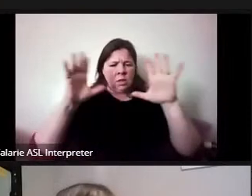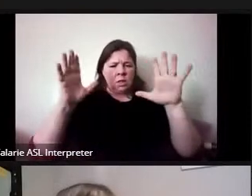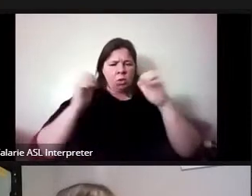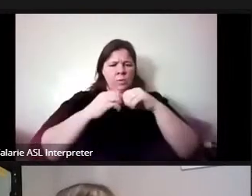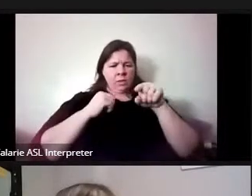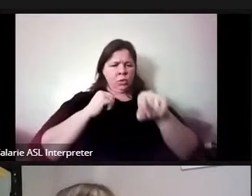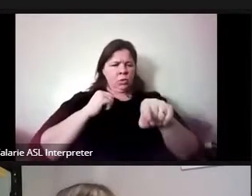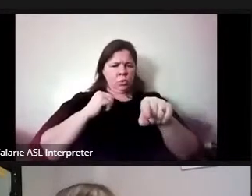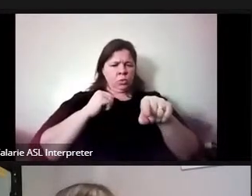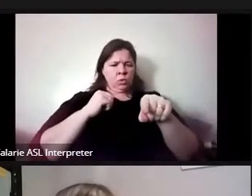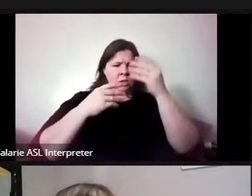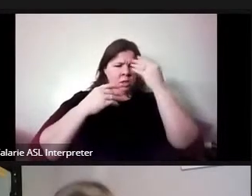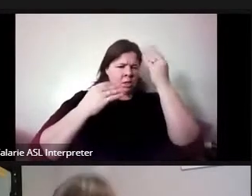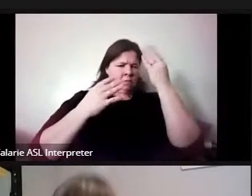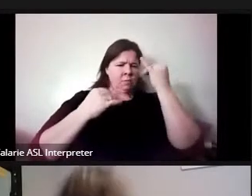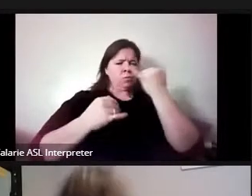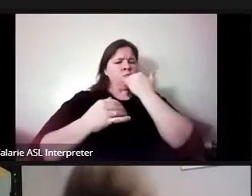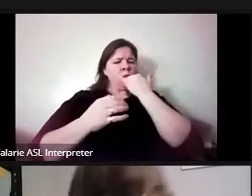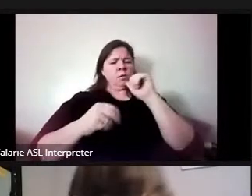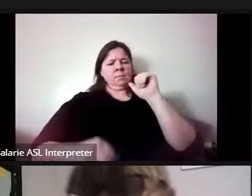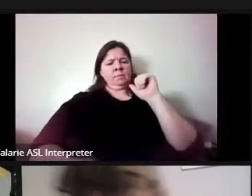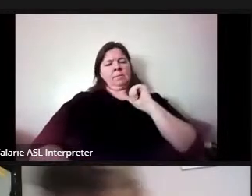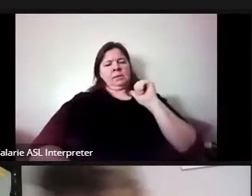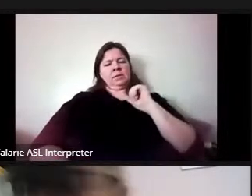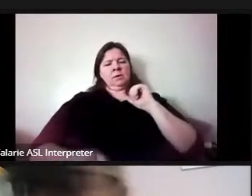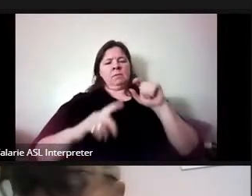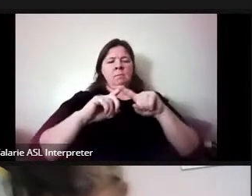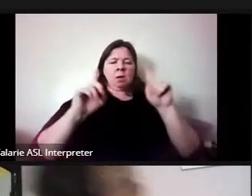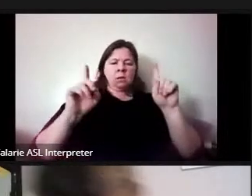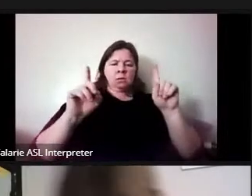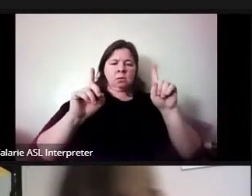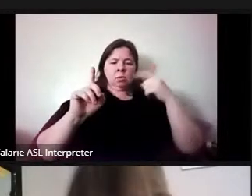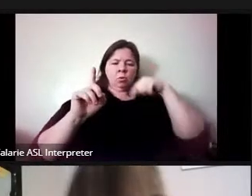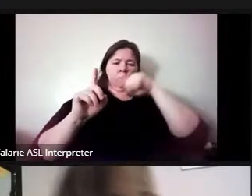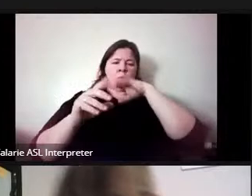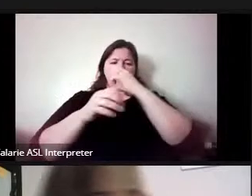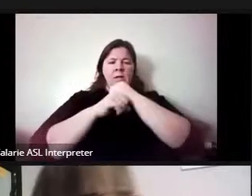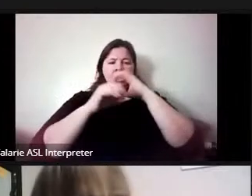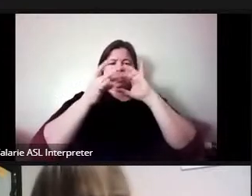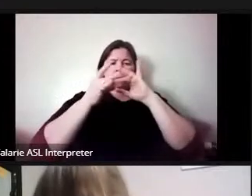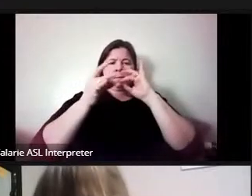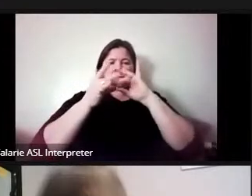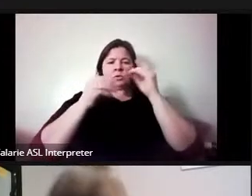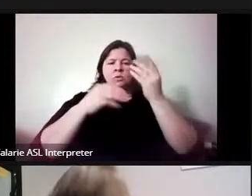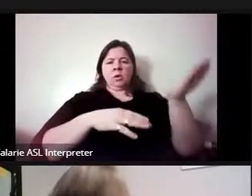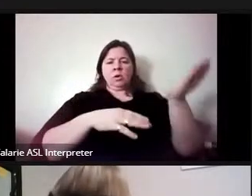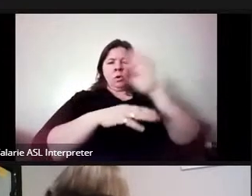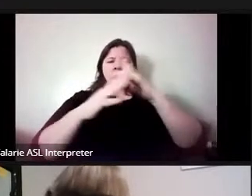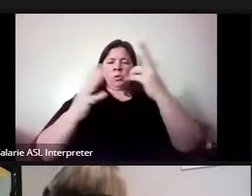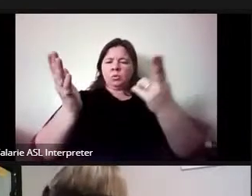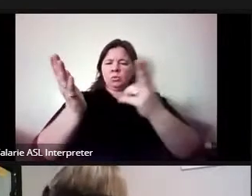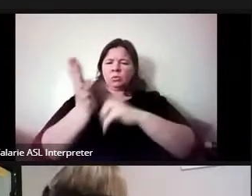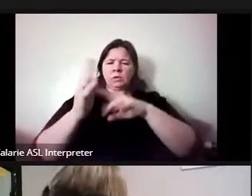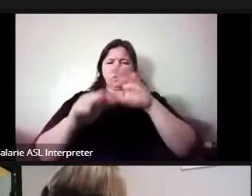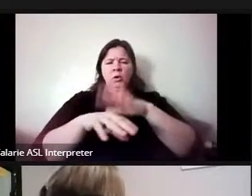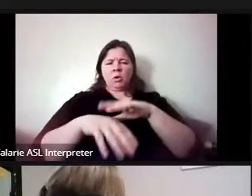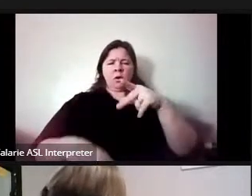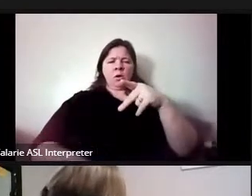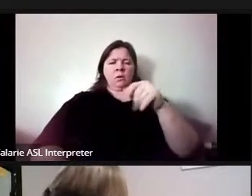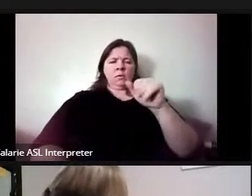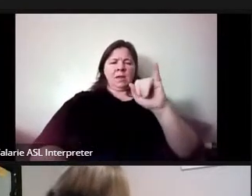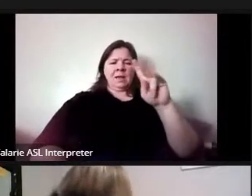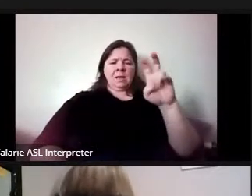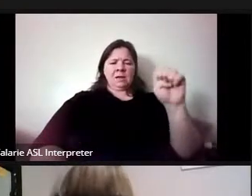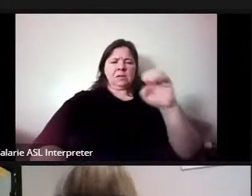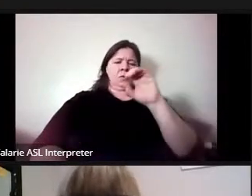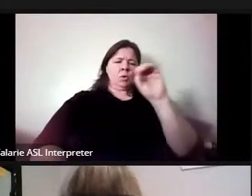have gotten the information wrong myself, but we've been getting messages all day saying register on the Onpassive